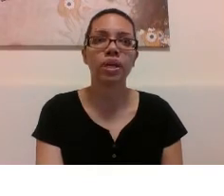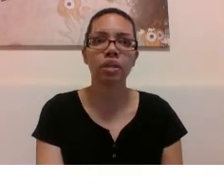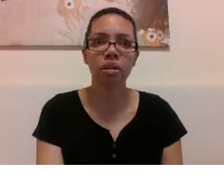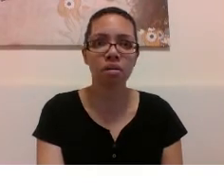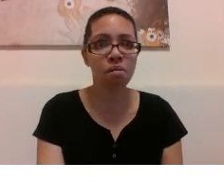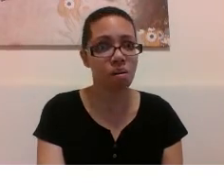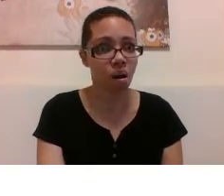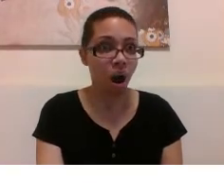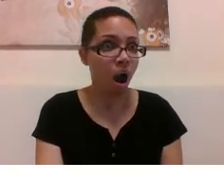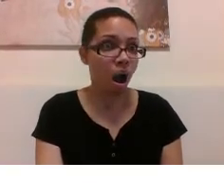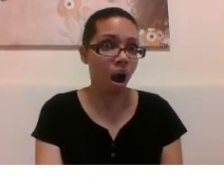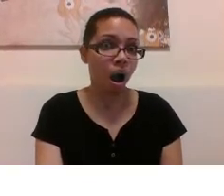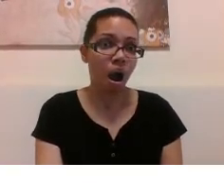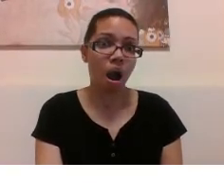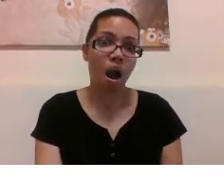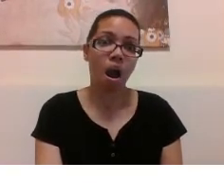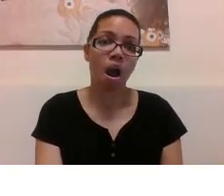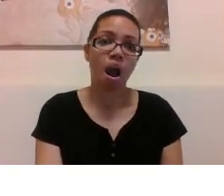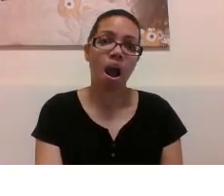And a window?